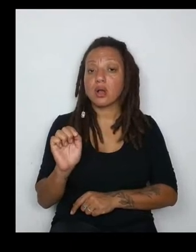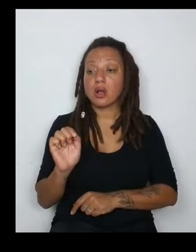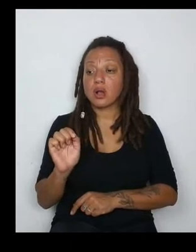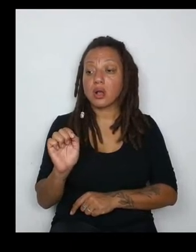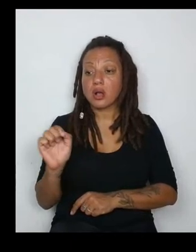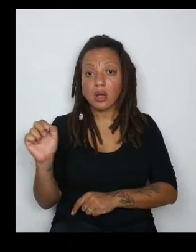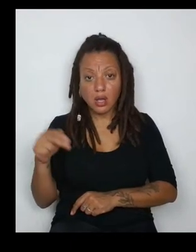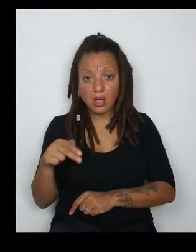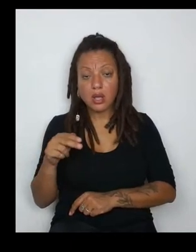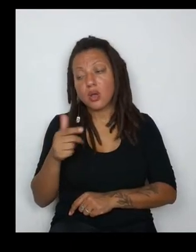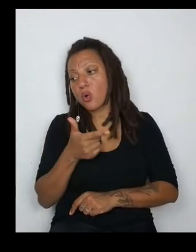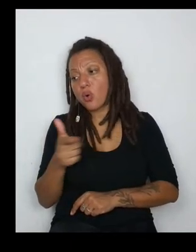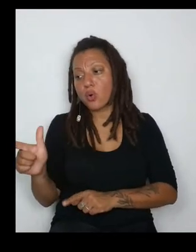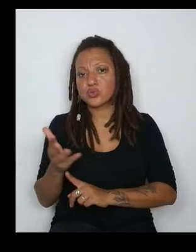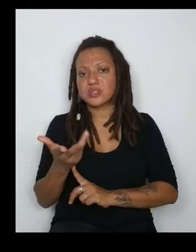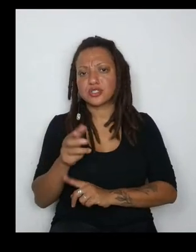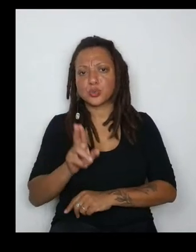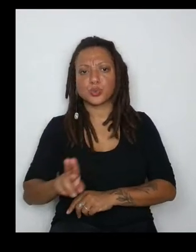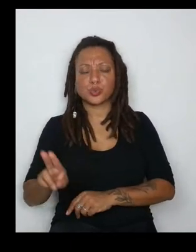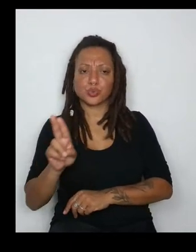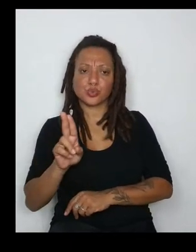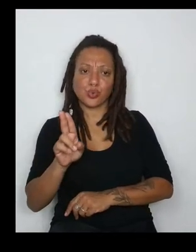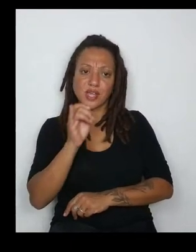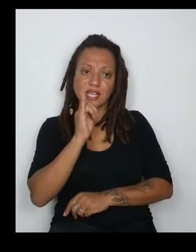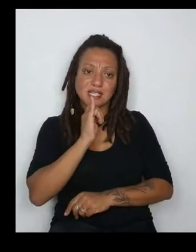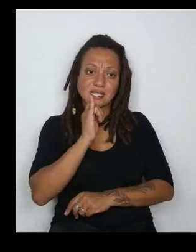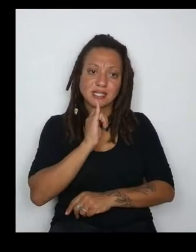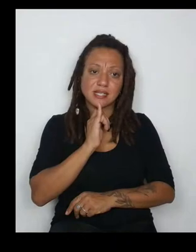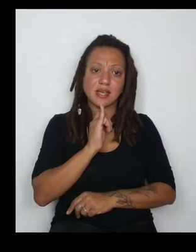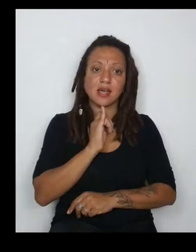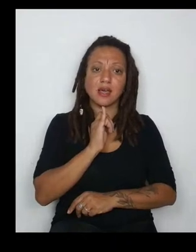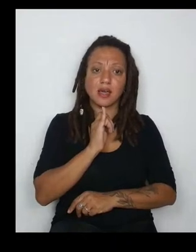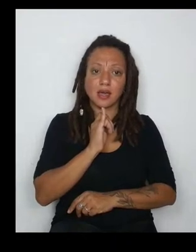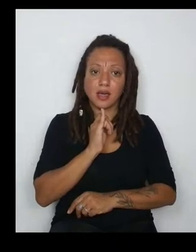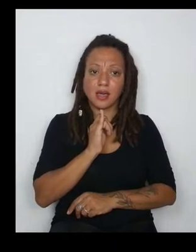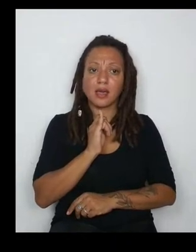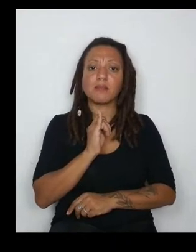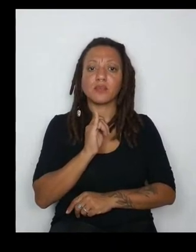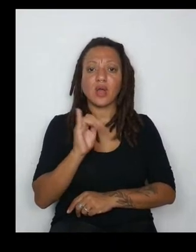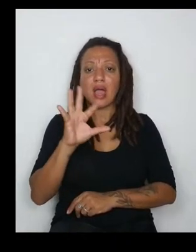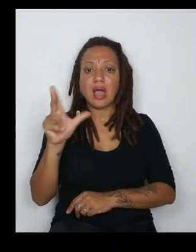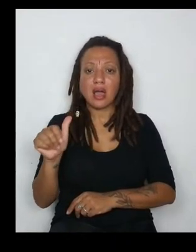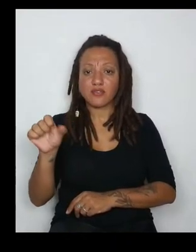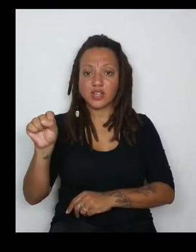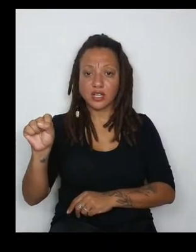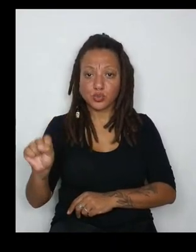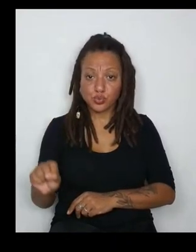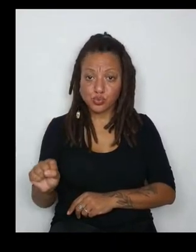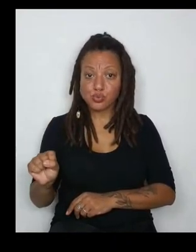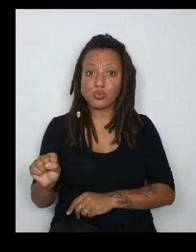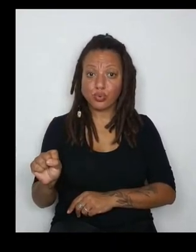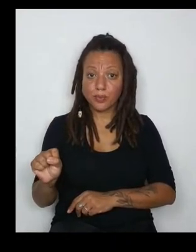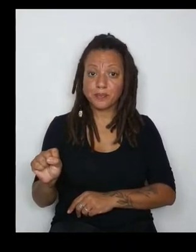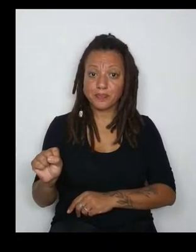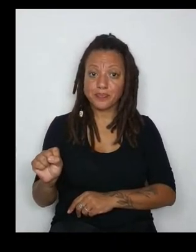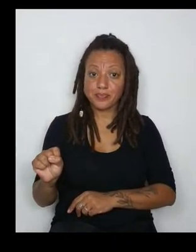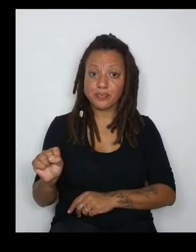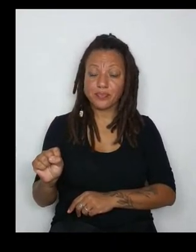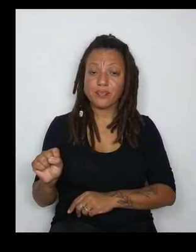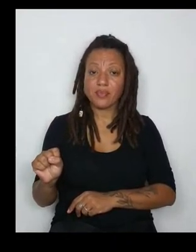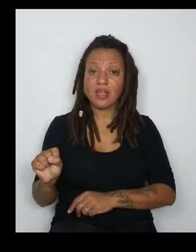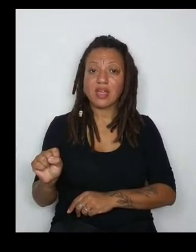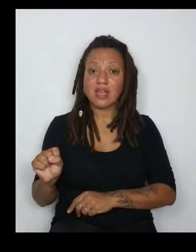stern from south africa as another figure also coming in from that kind of primitivist fantasy and the way in which